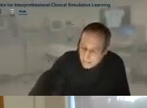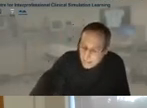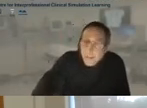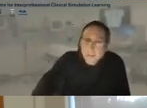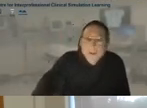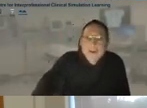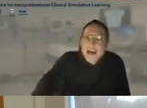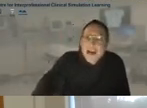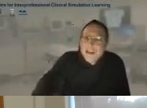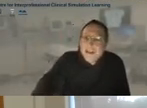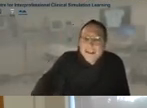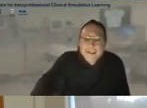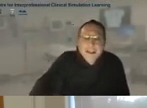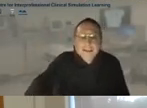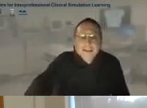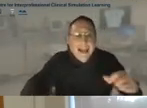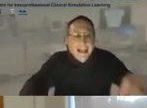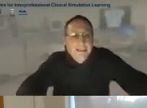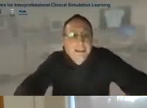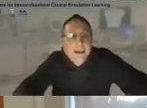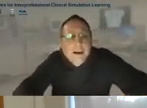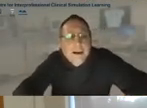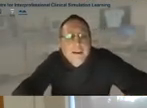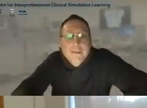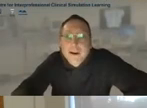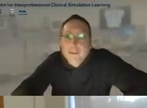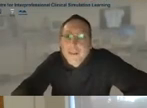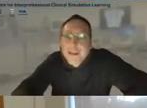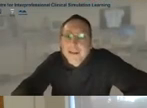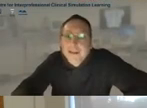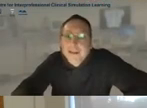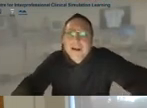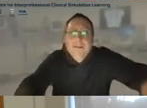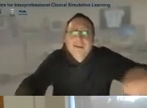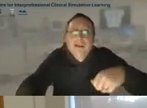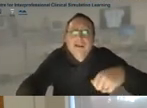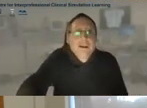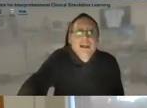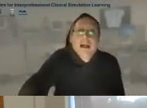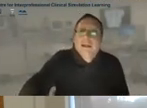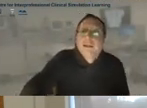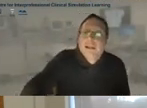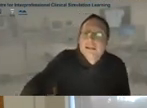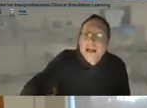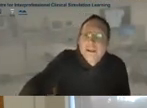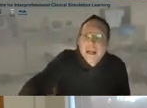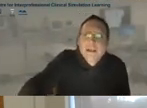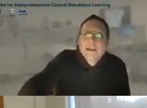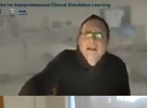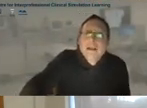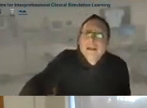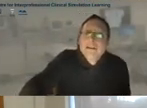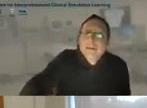What we thought we would do now is just give you a little taste of what these videos look like and sound